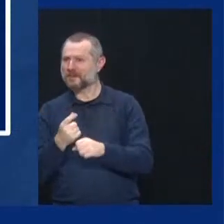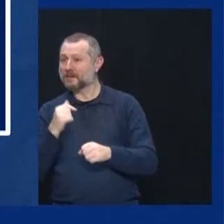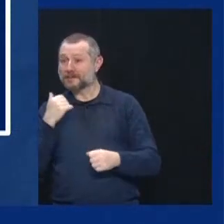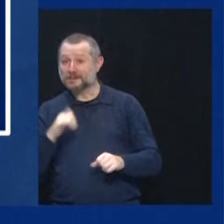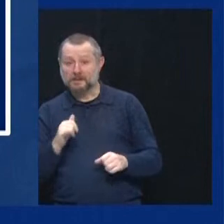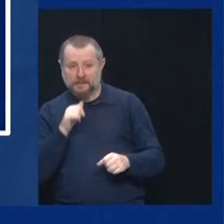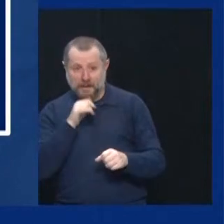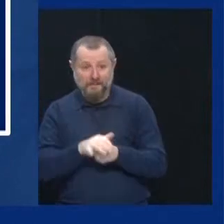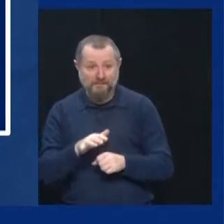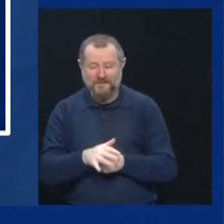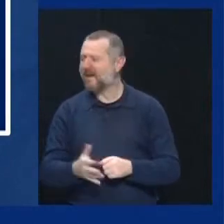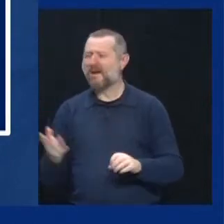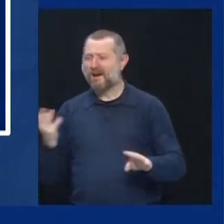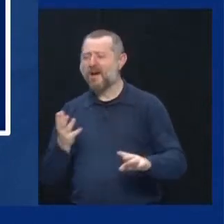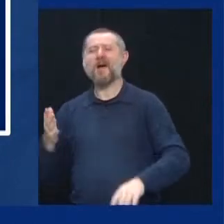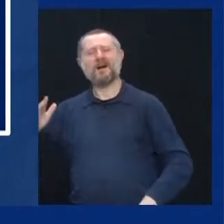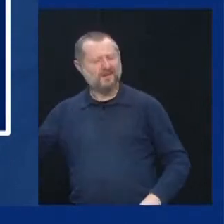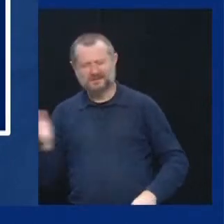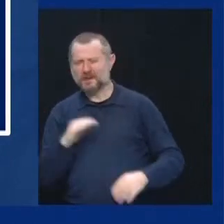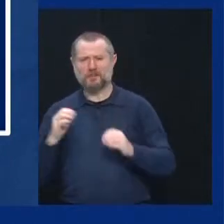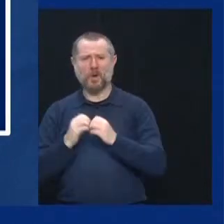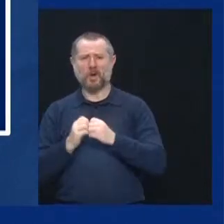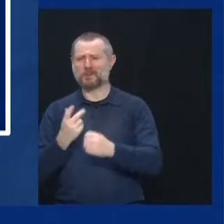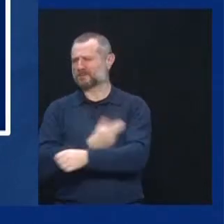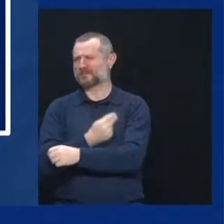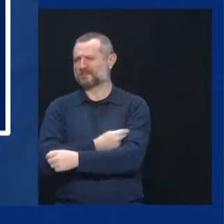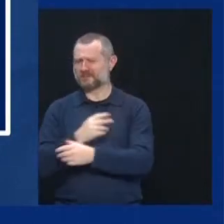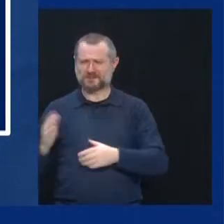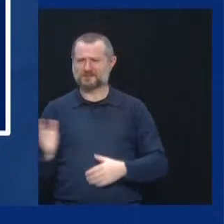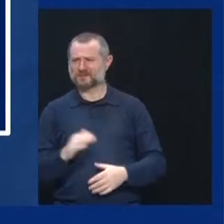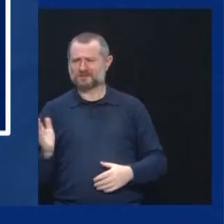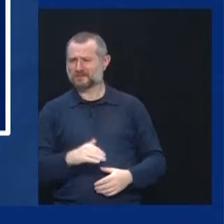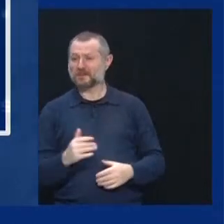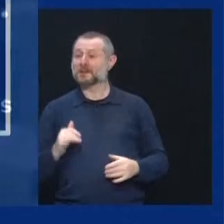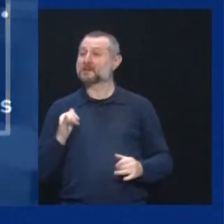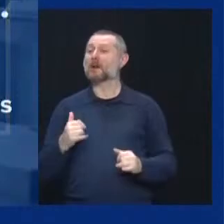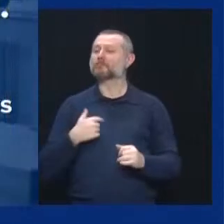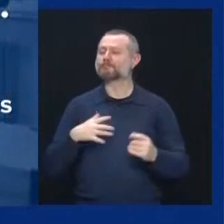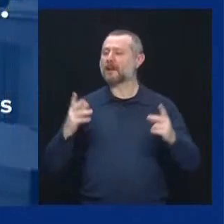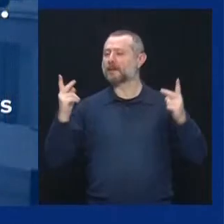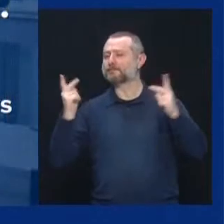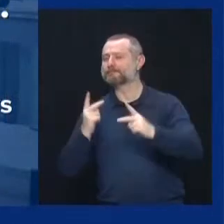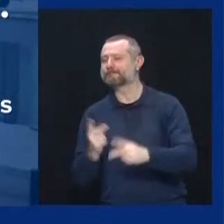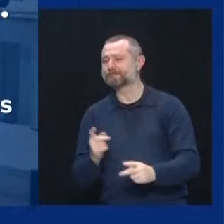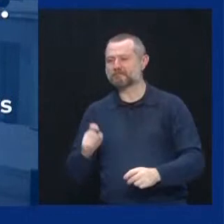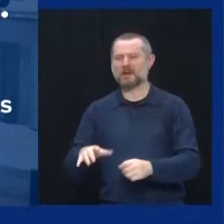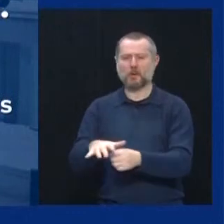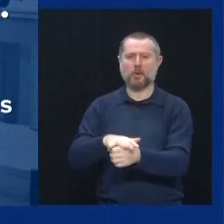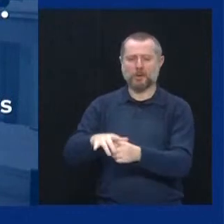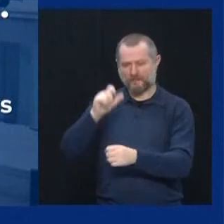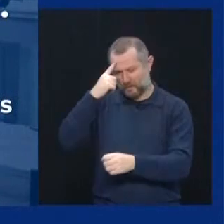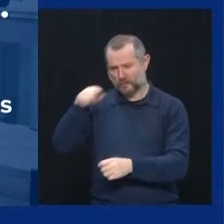get more into the Bronx? Those calculations have to be done by the local officials.